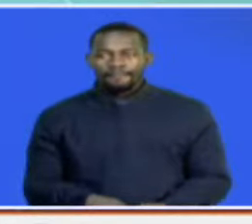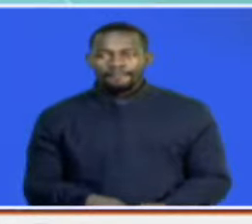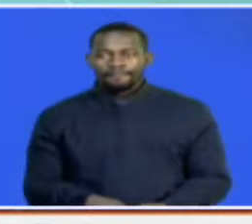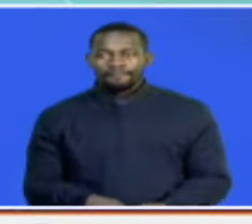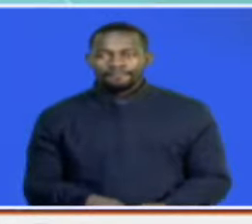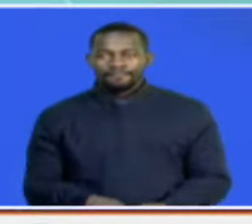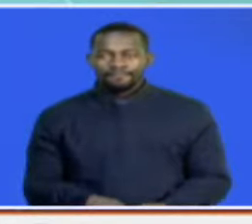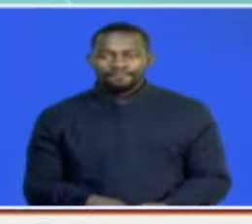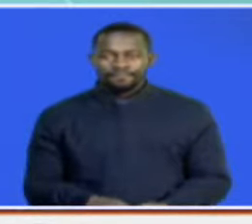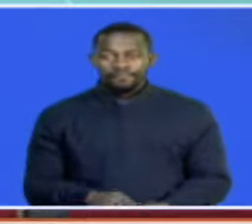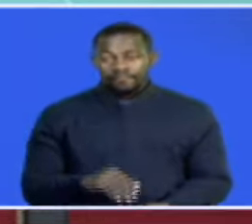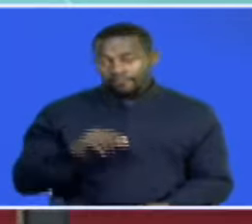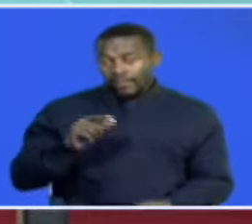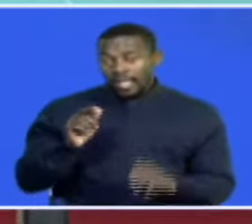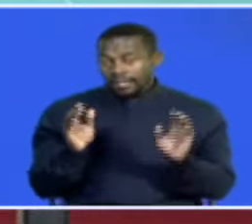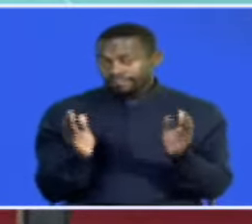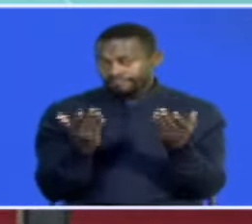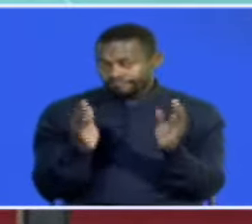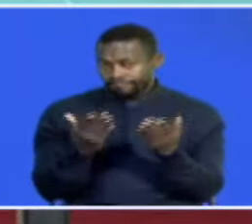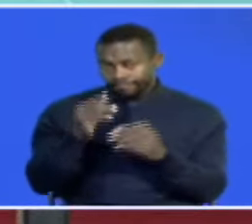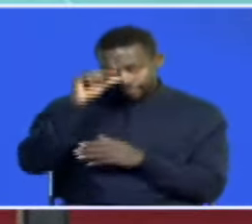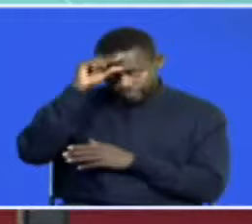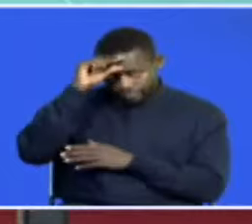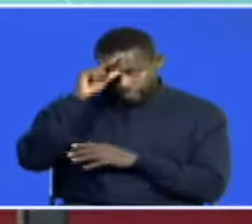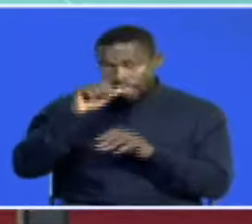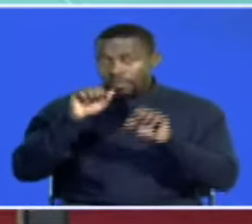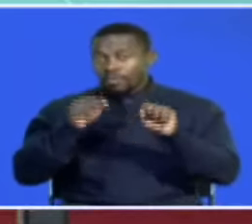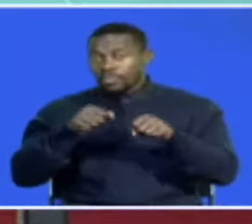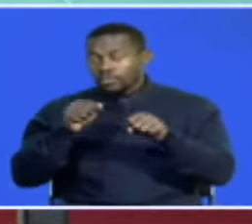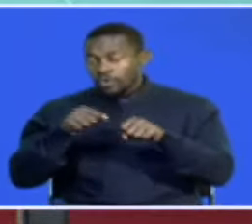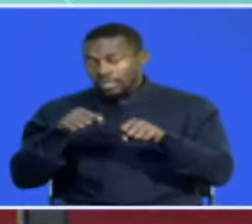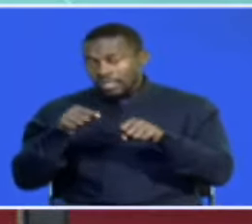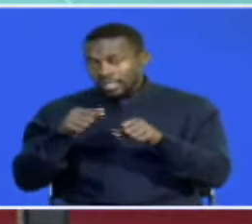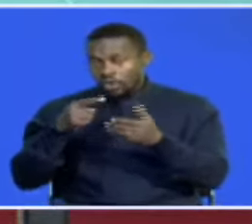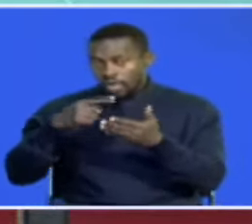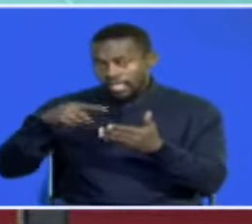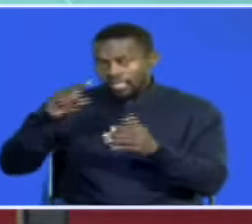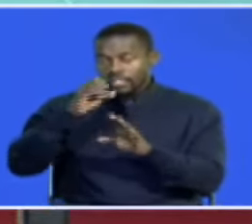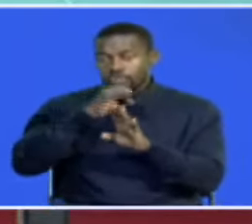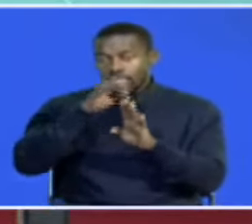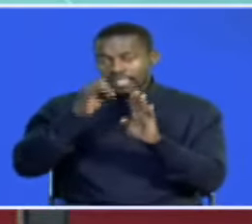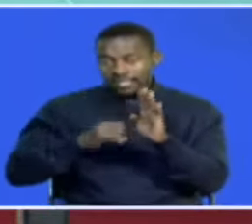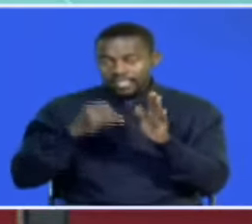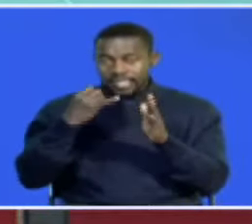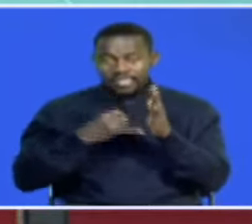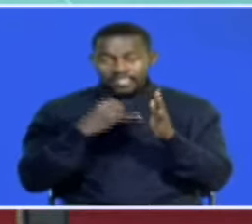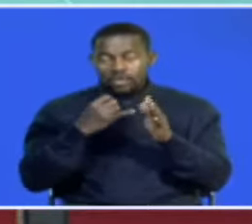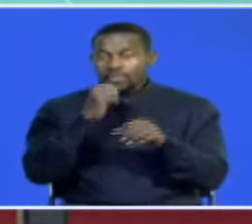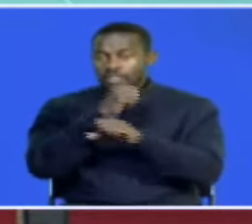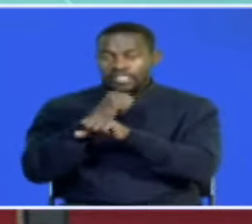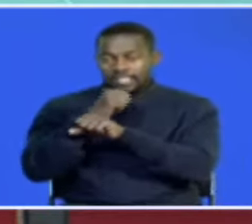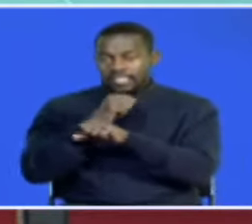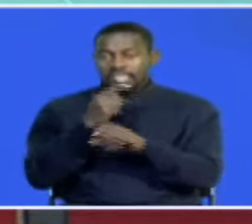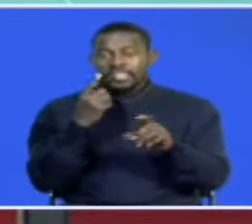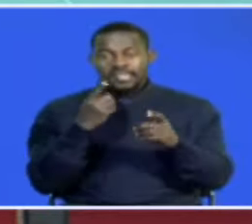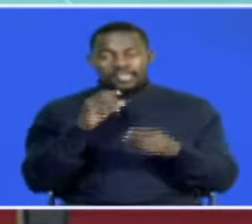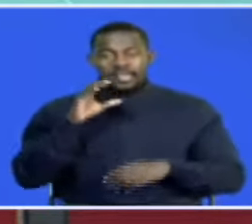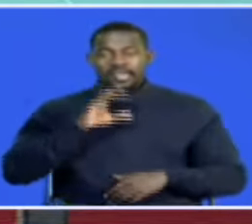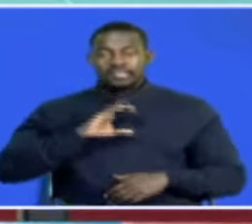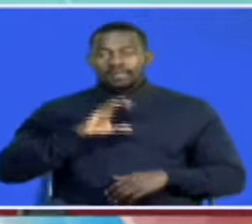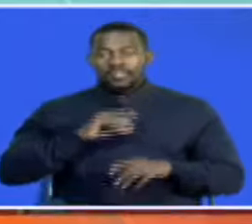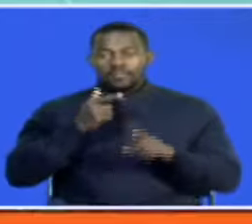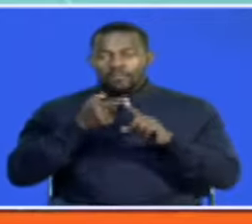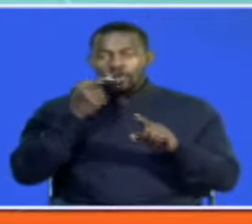And the government has been urged to streamline the insurance industry to protect clients from rogue insurance companies. A section